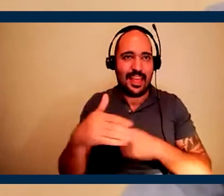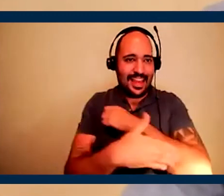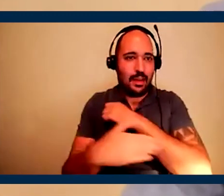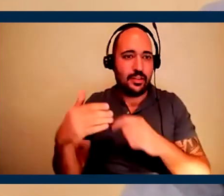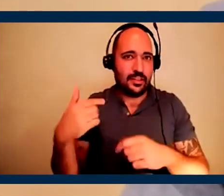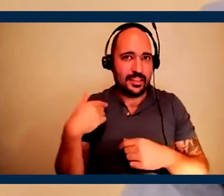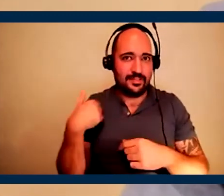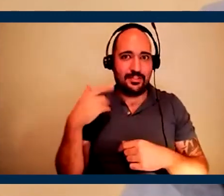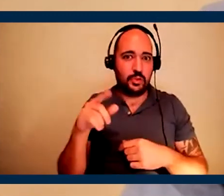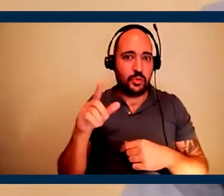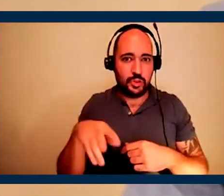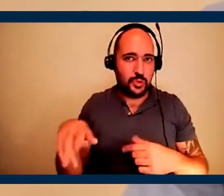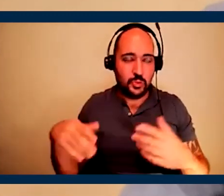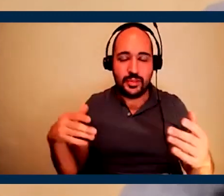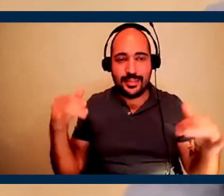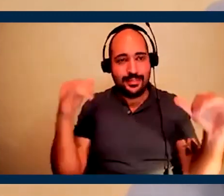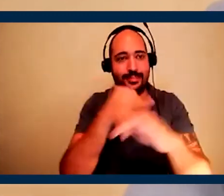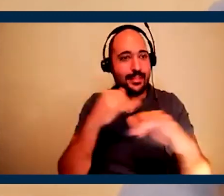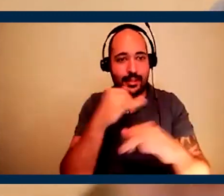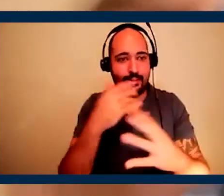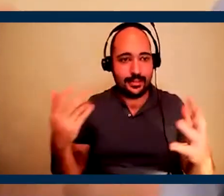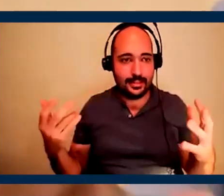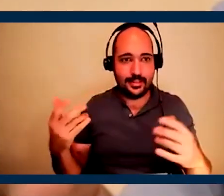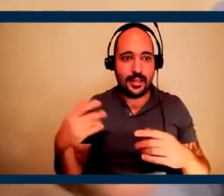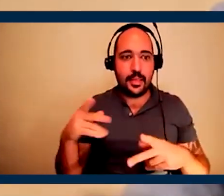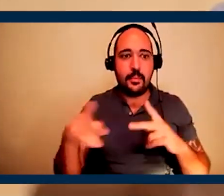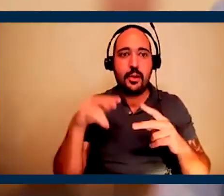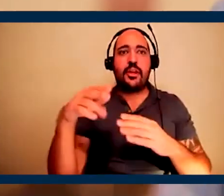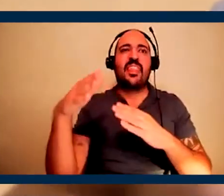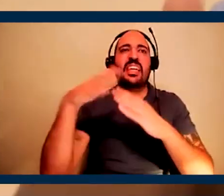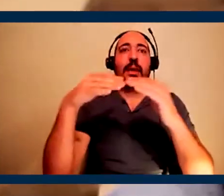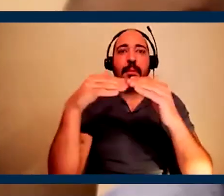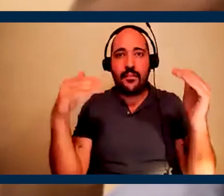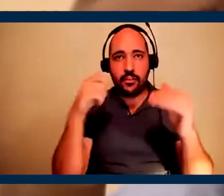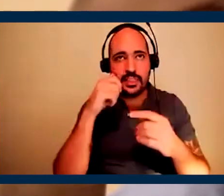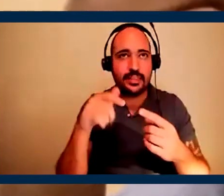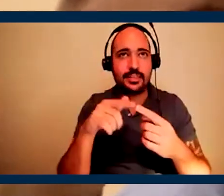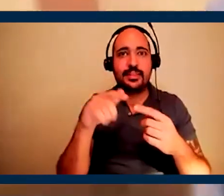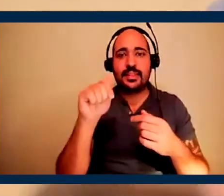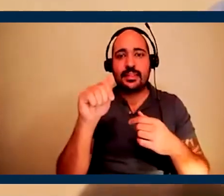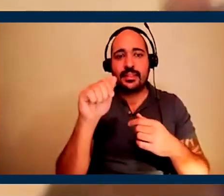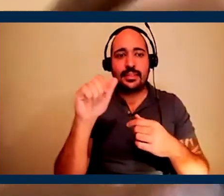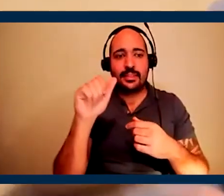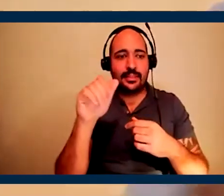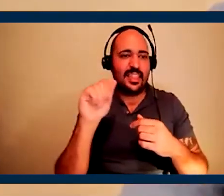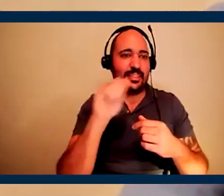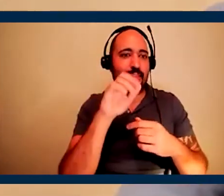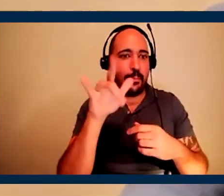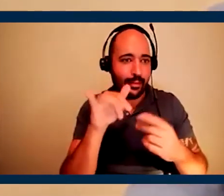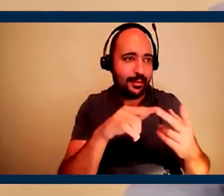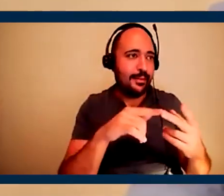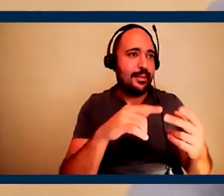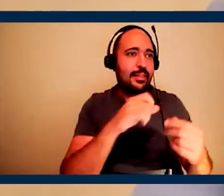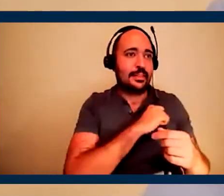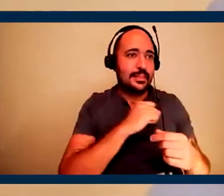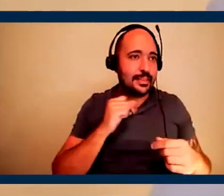insane. And I think people start to look at the top level races, the Assembly and the Senate and Congress, and they